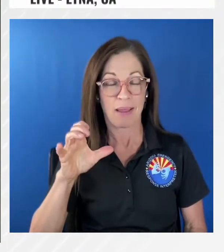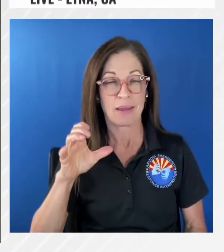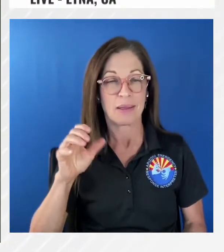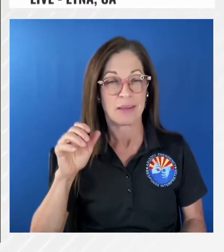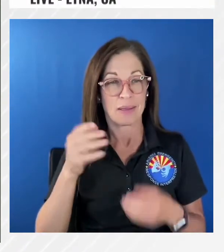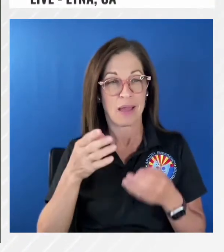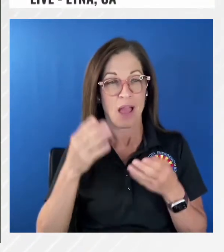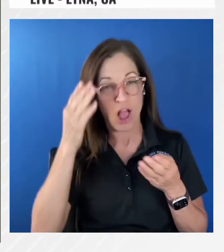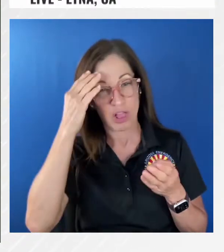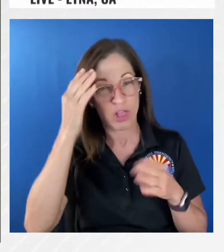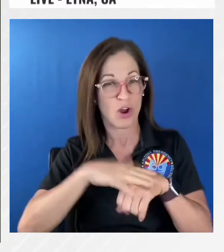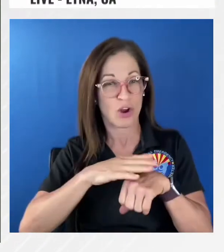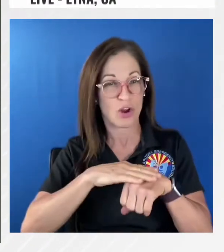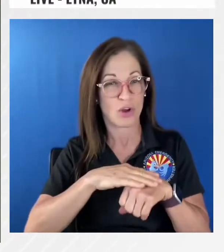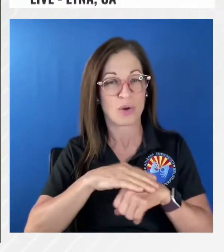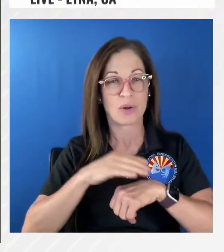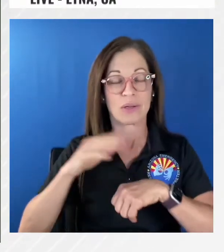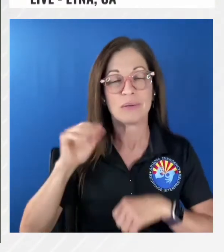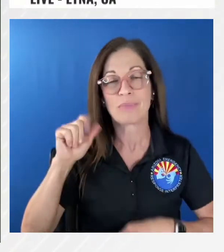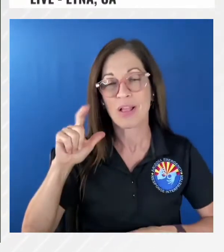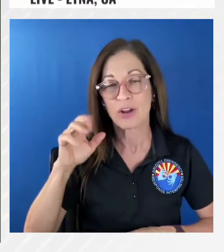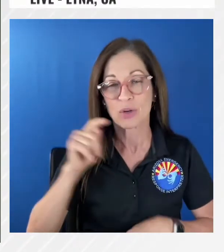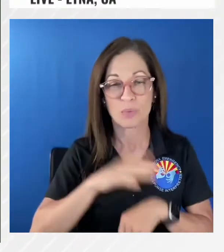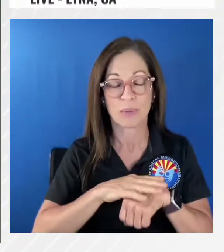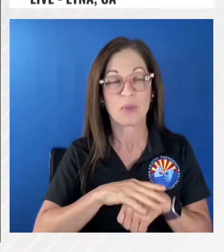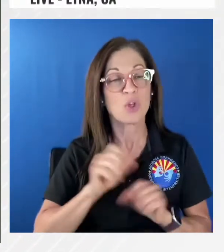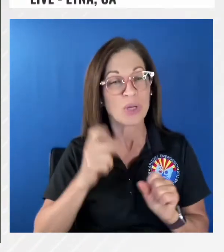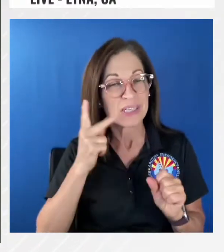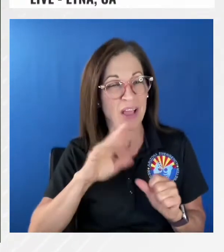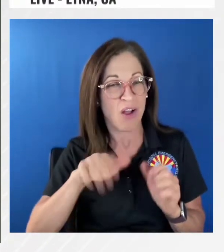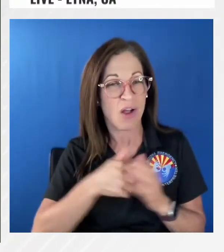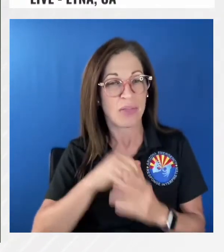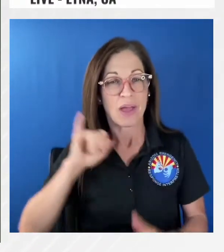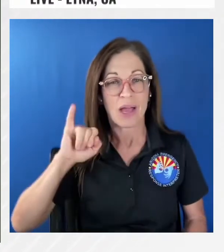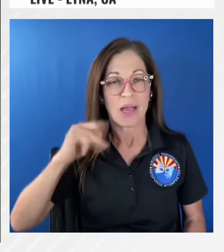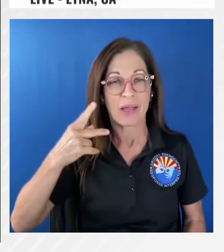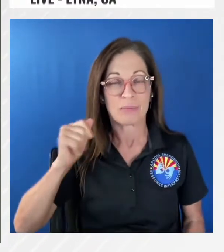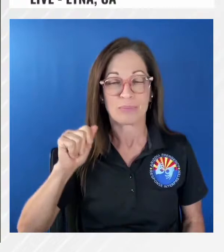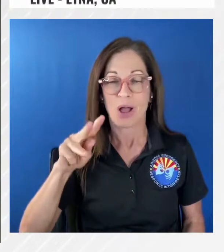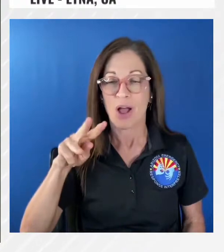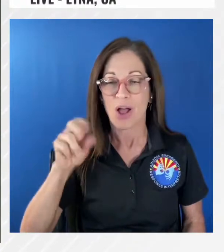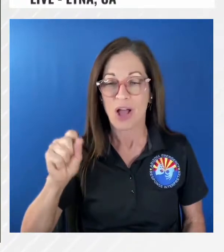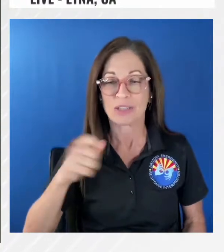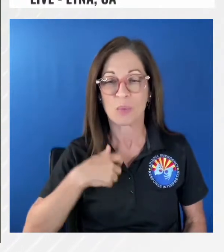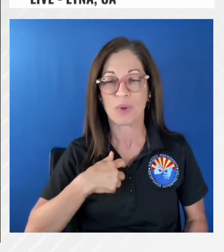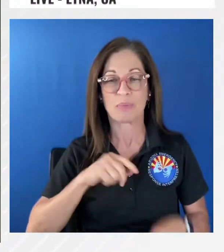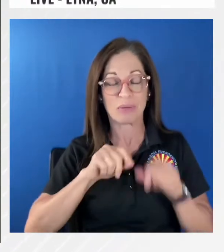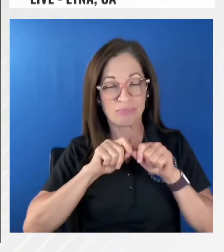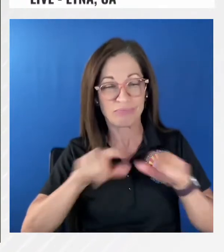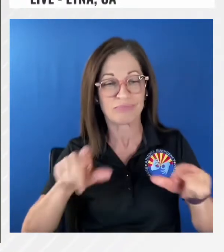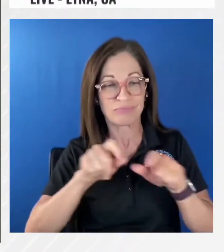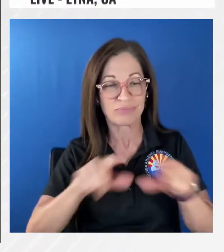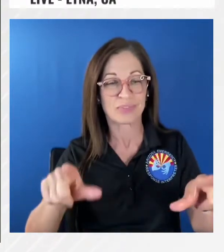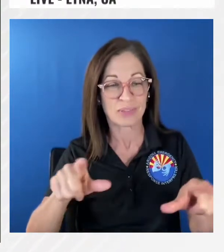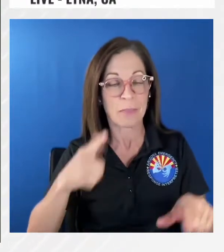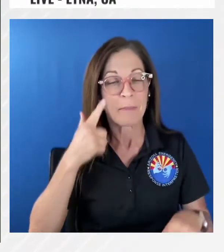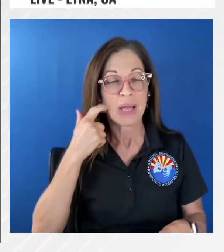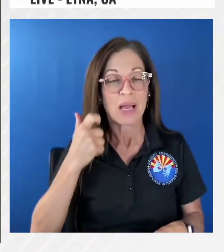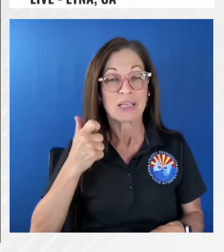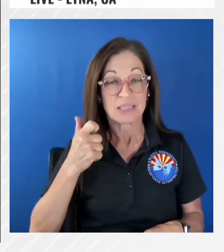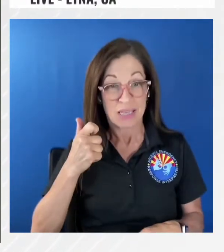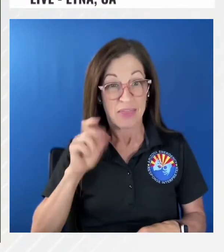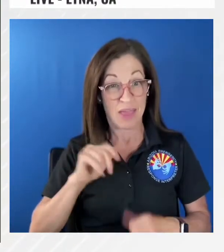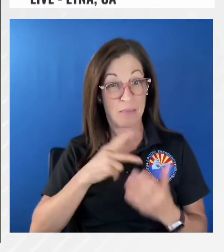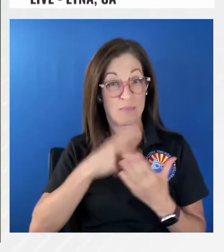You can see all of the IPAWS that Siskiyou County has been pushing. But we use that program because it alerts you